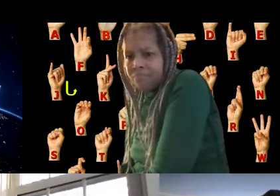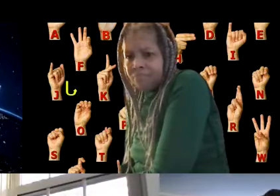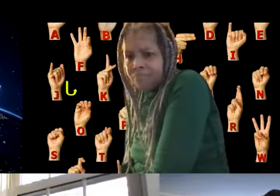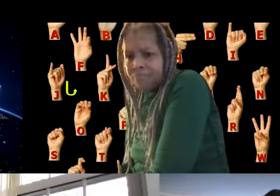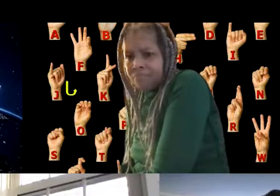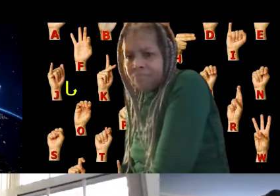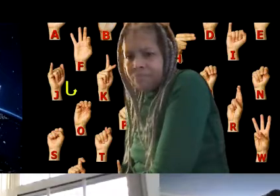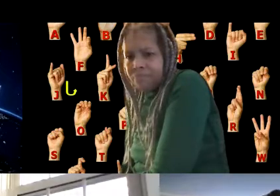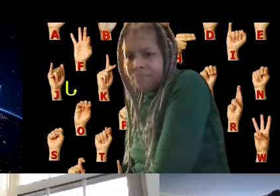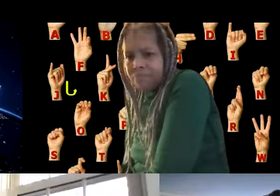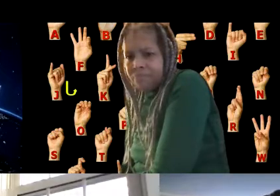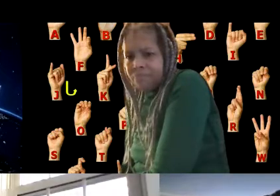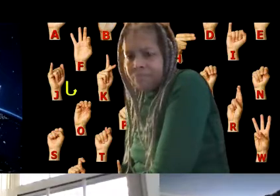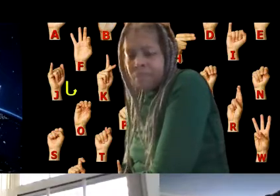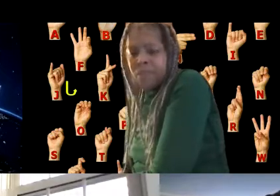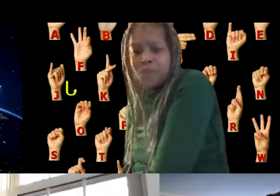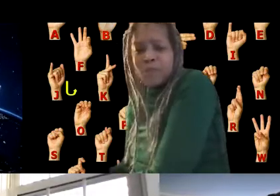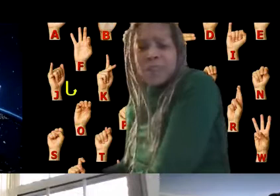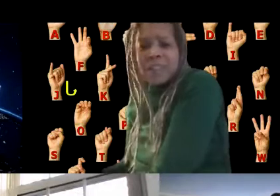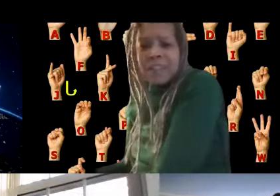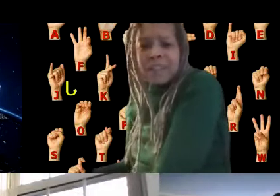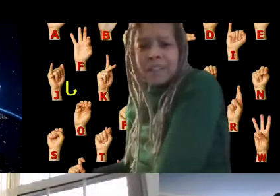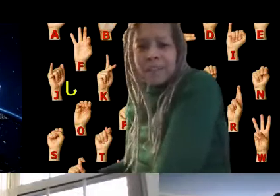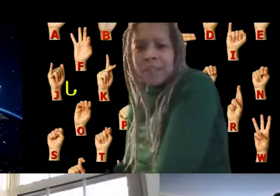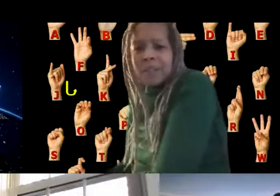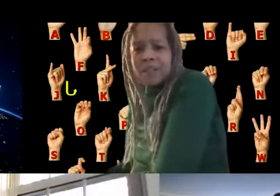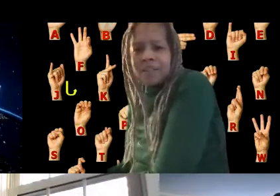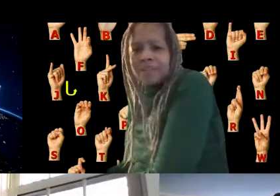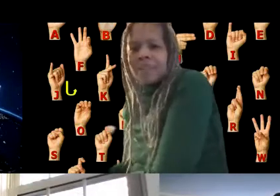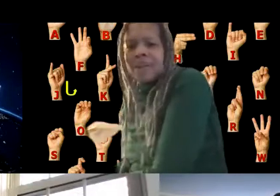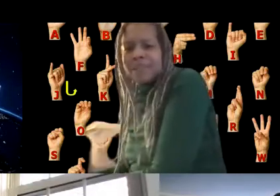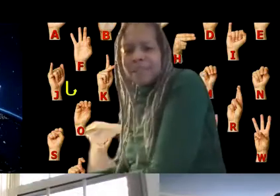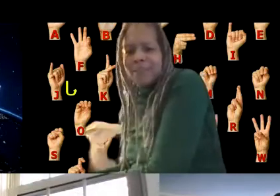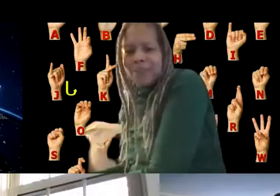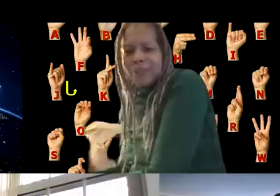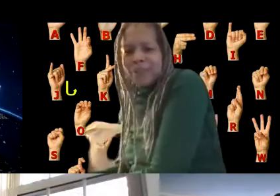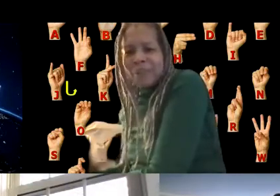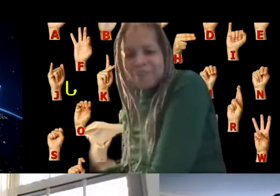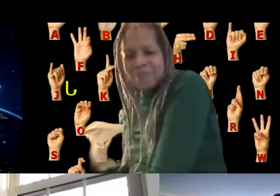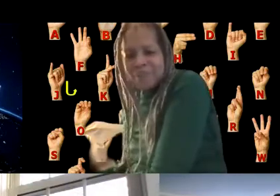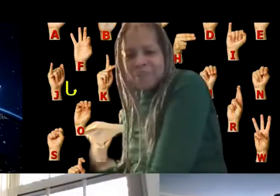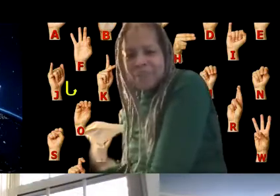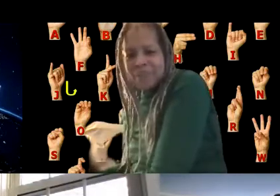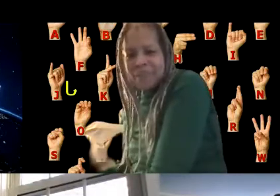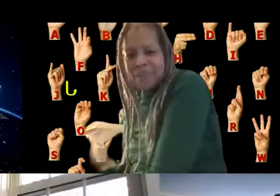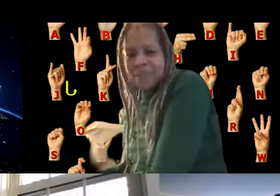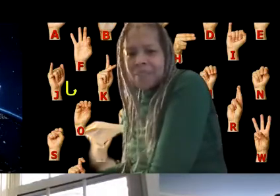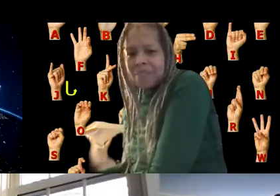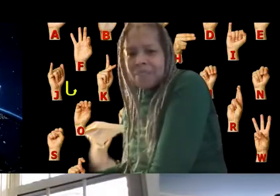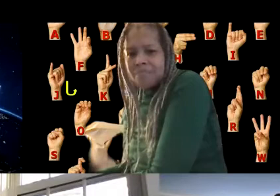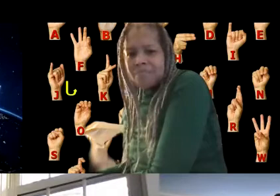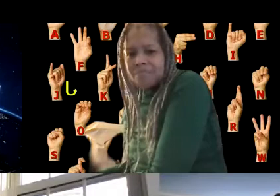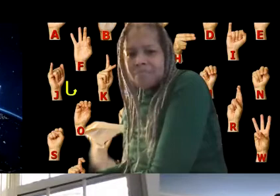much is it really worth? Drew, you didn't say anything. Did we didn't give you a window?